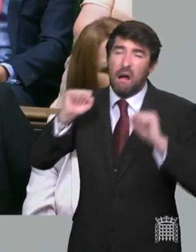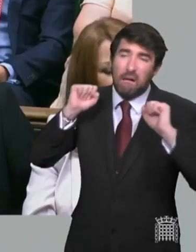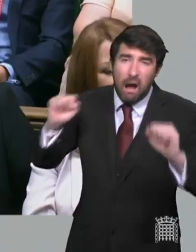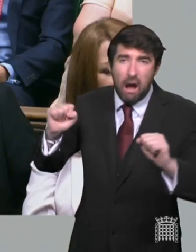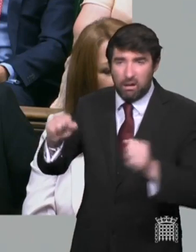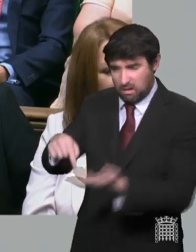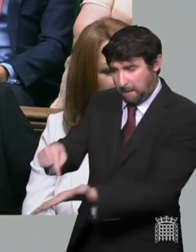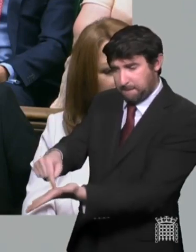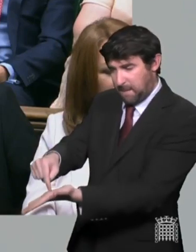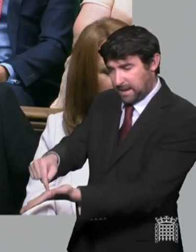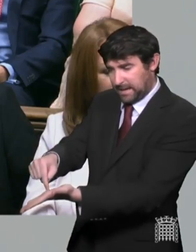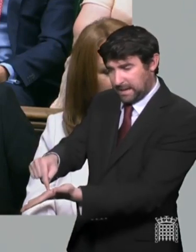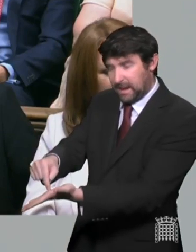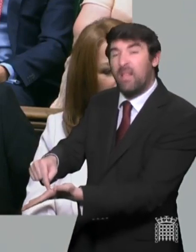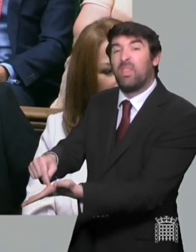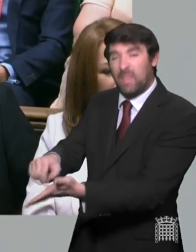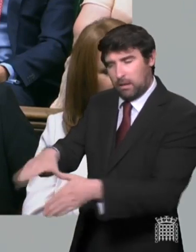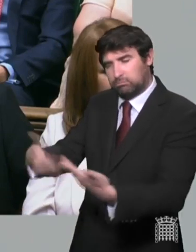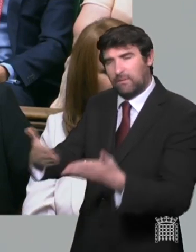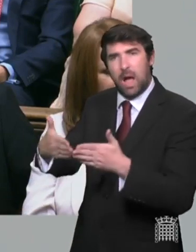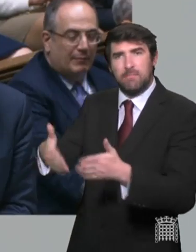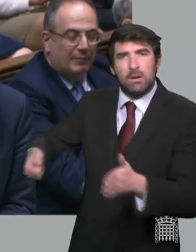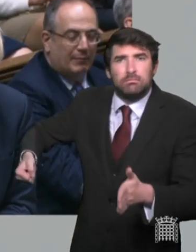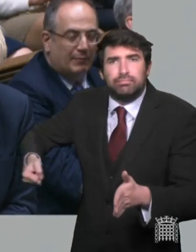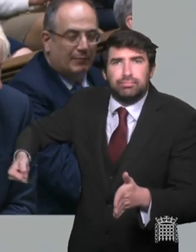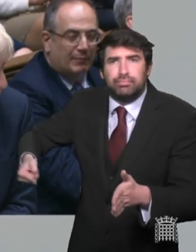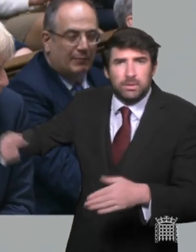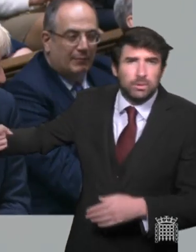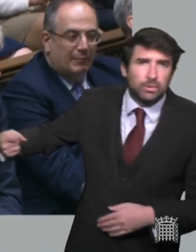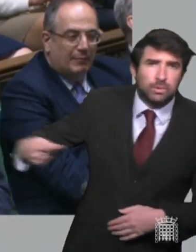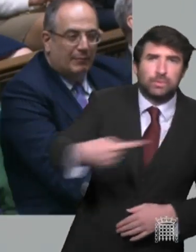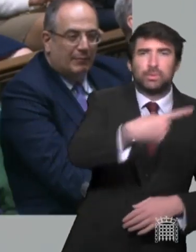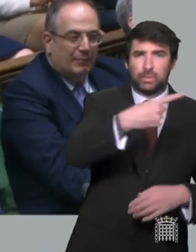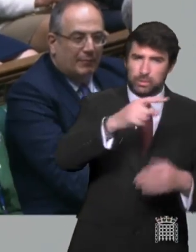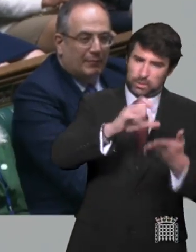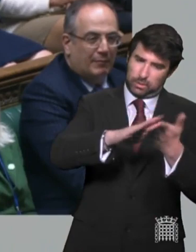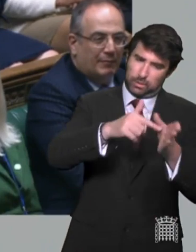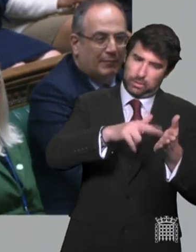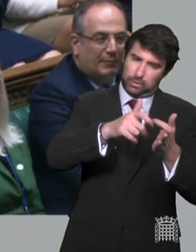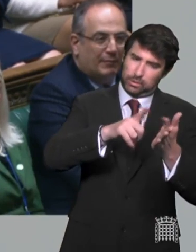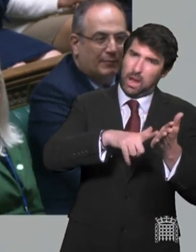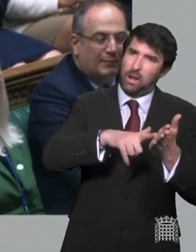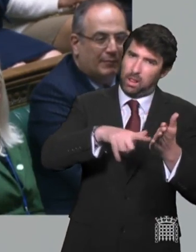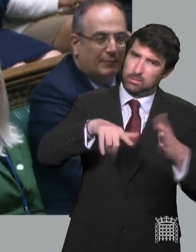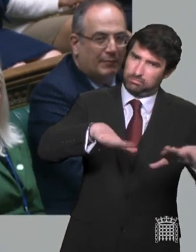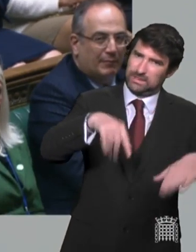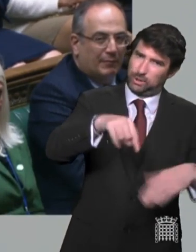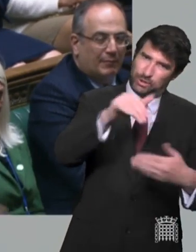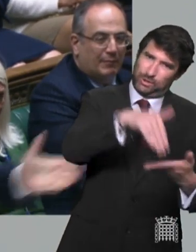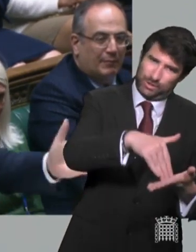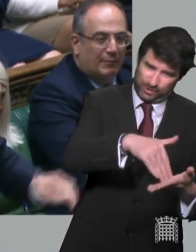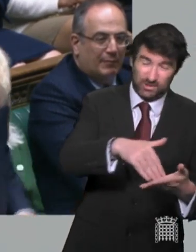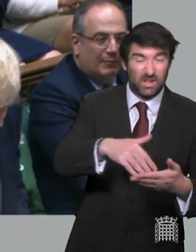help them take a very, very dangerous journey across the Channel. This is a perennial problem, but